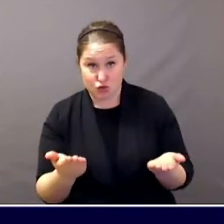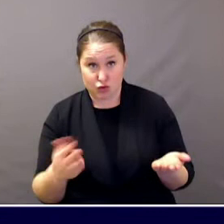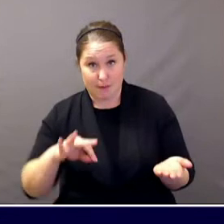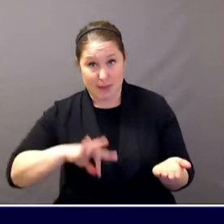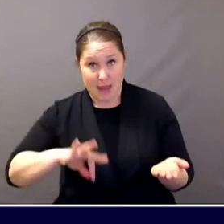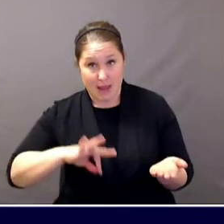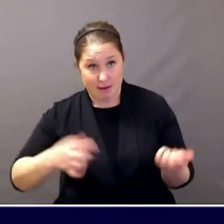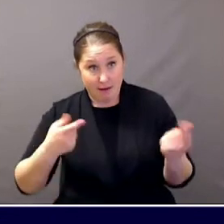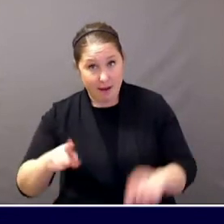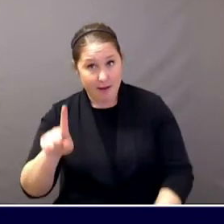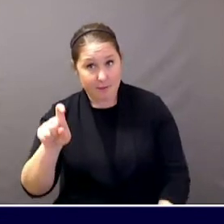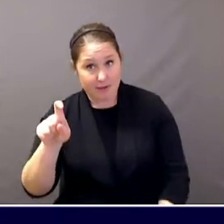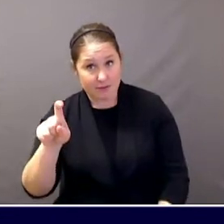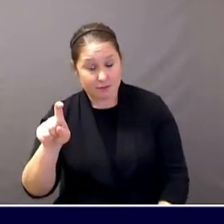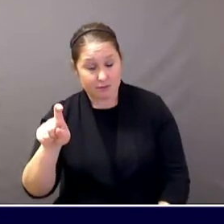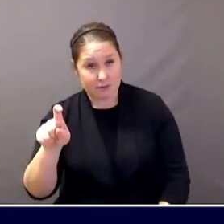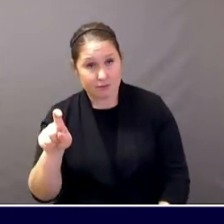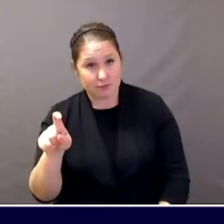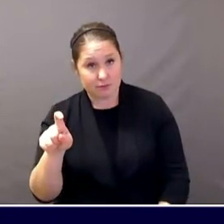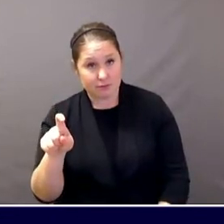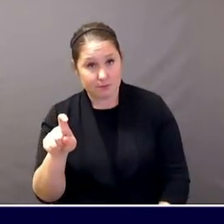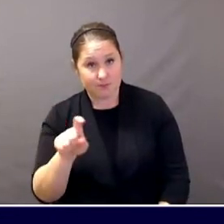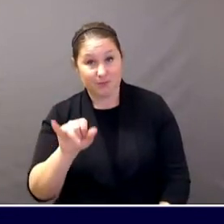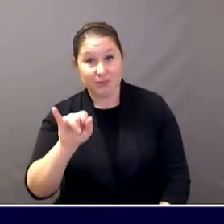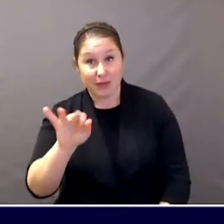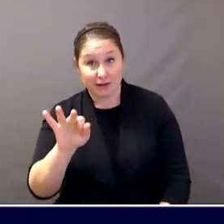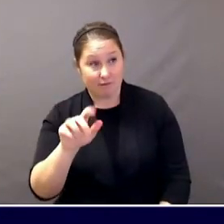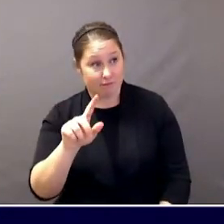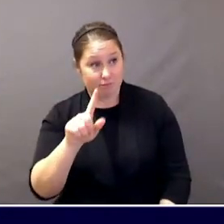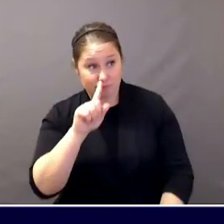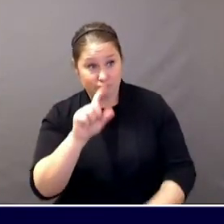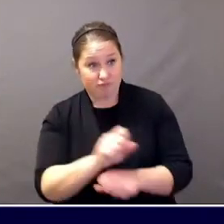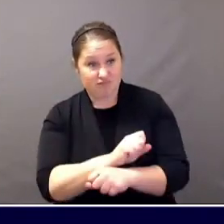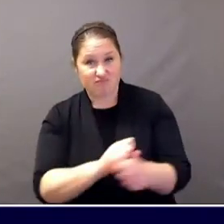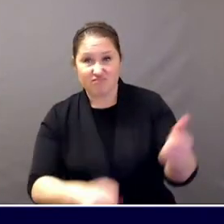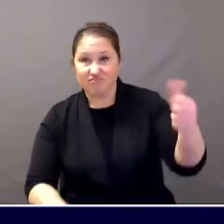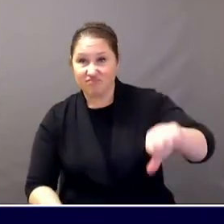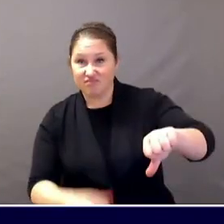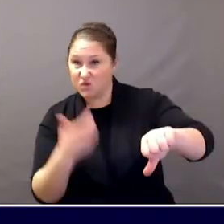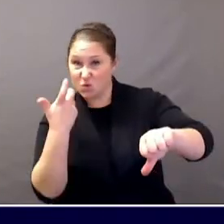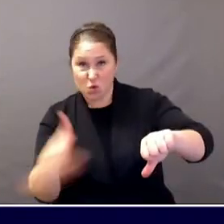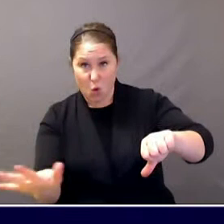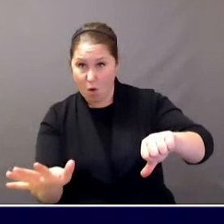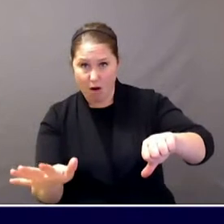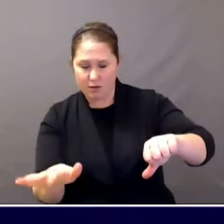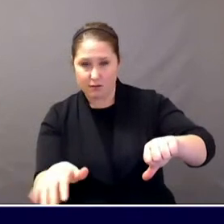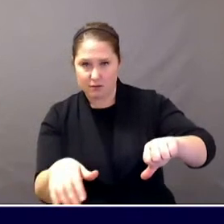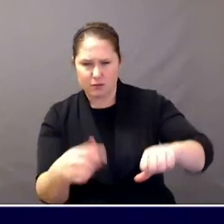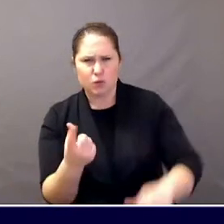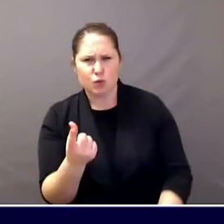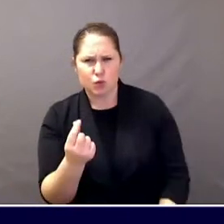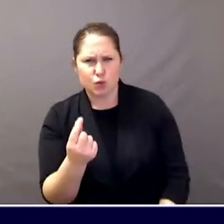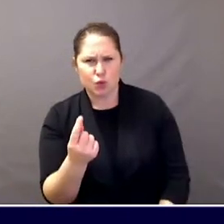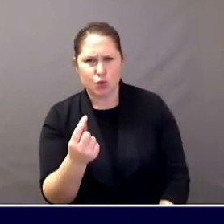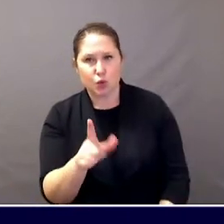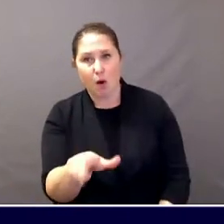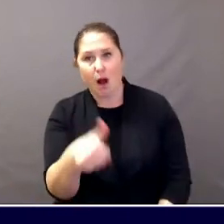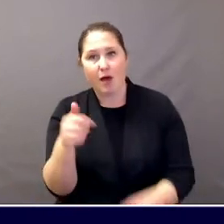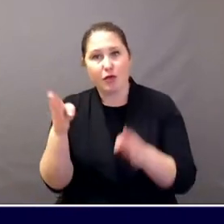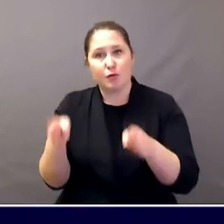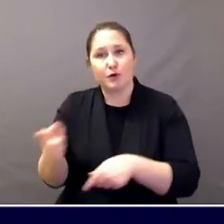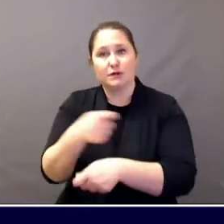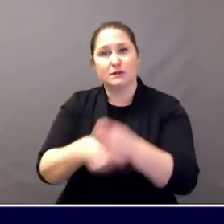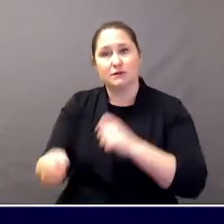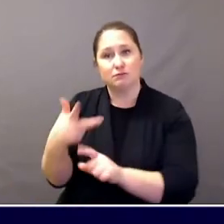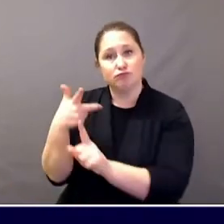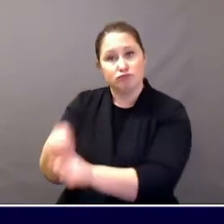situation in Maine? Are you guys, if someone is to turn down their dose of vaccination, do you use it as supply for another person, or is it